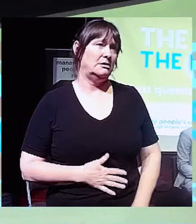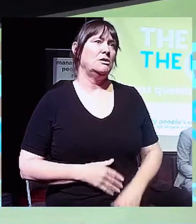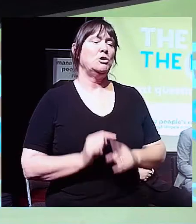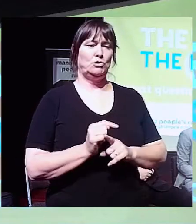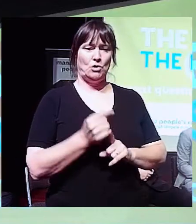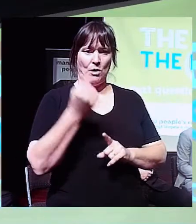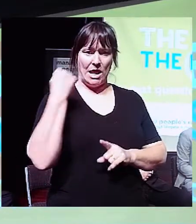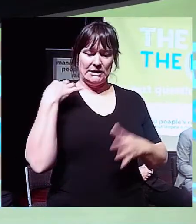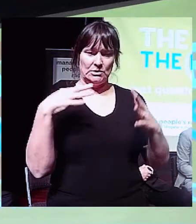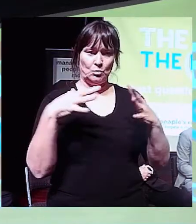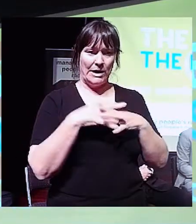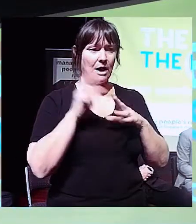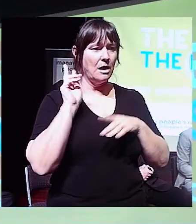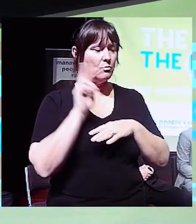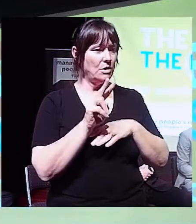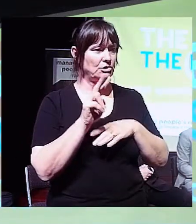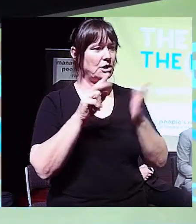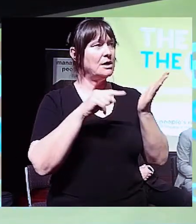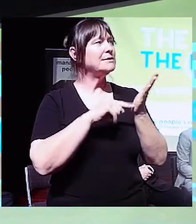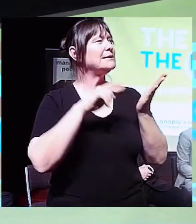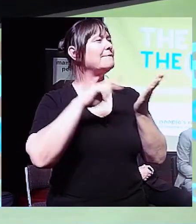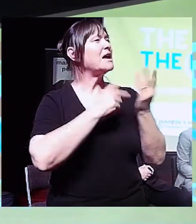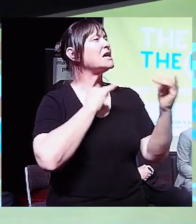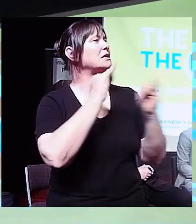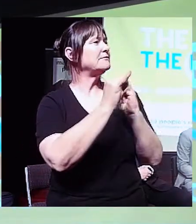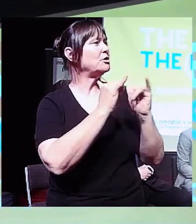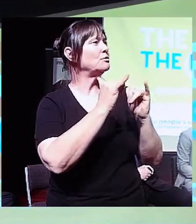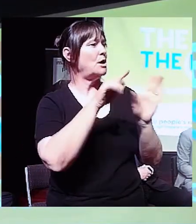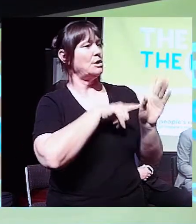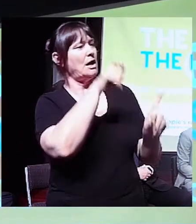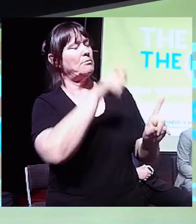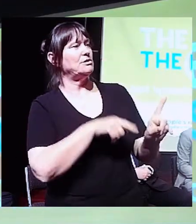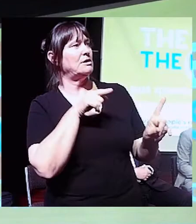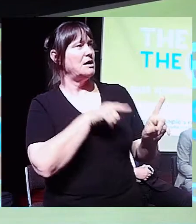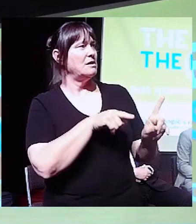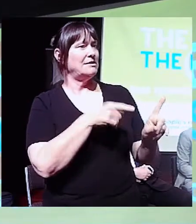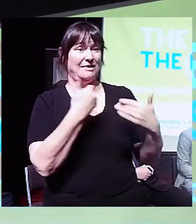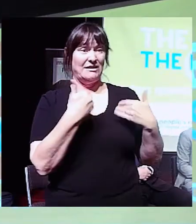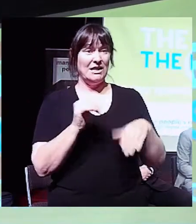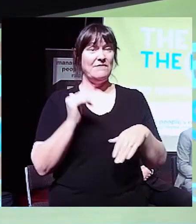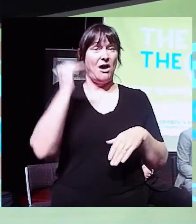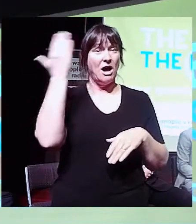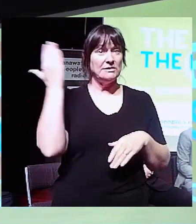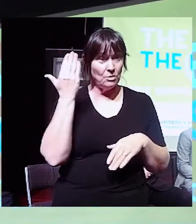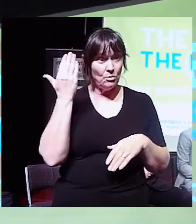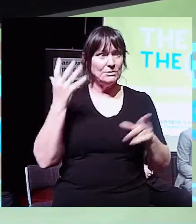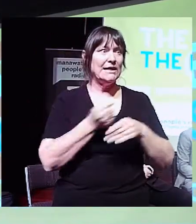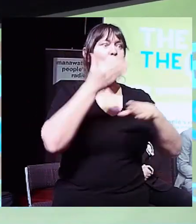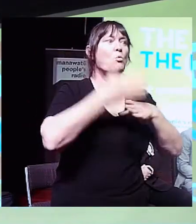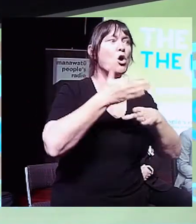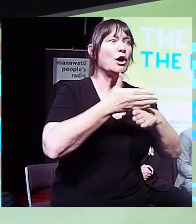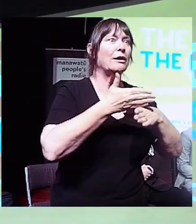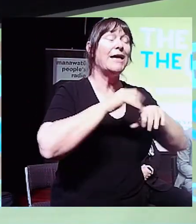week I watched a TV interview of a young person who said that they've had to leave high school to get work, to work in